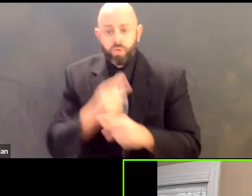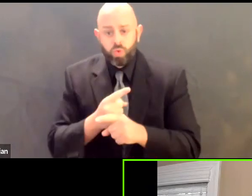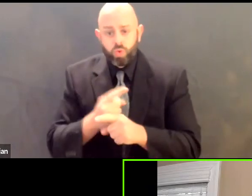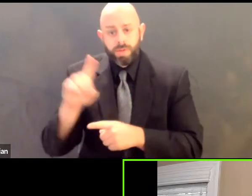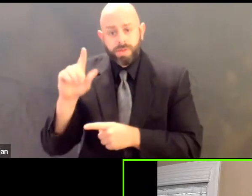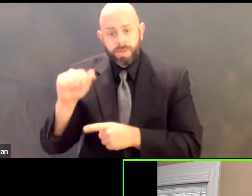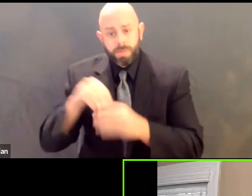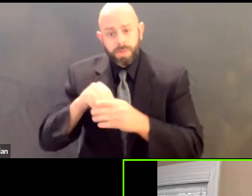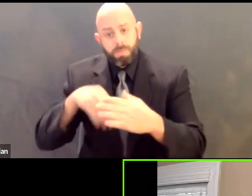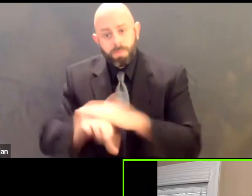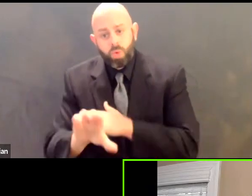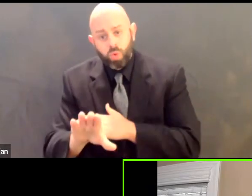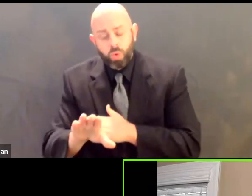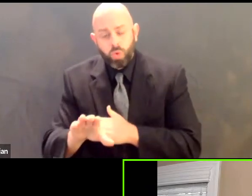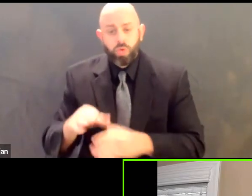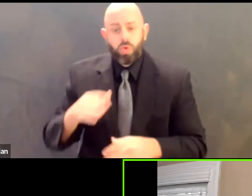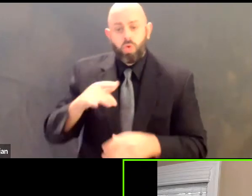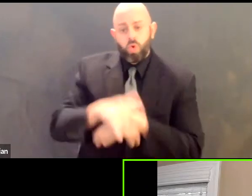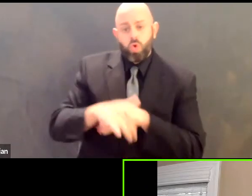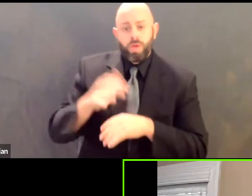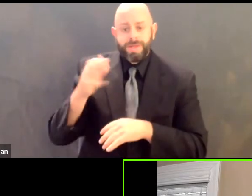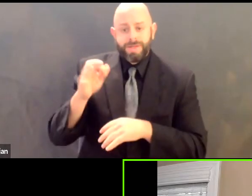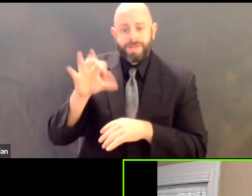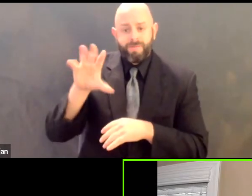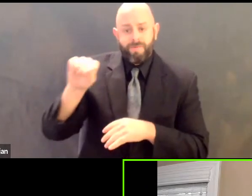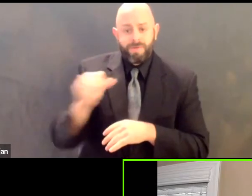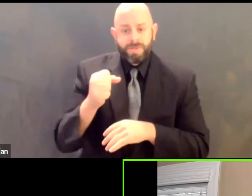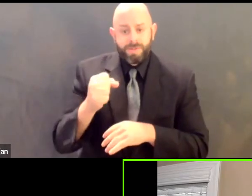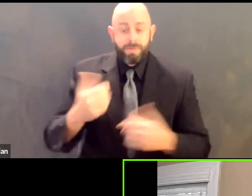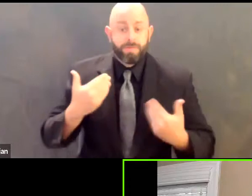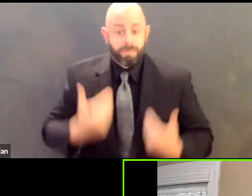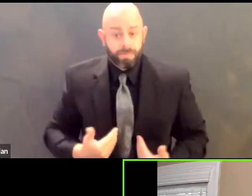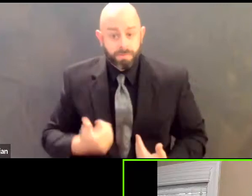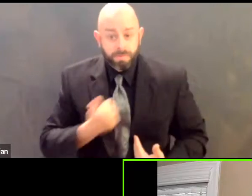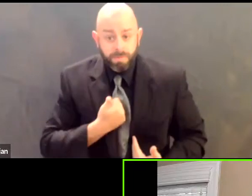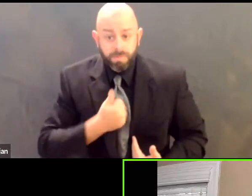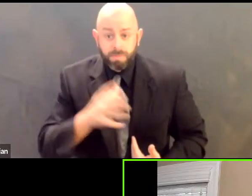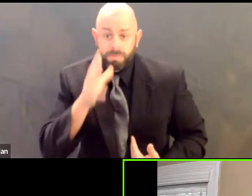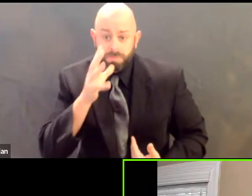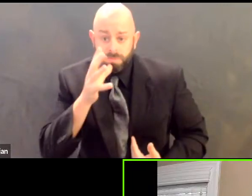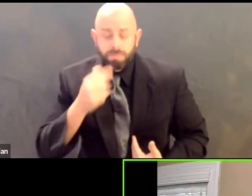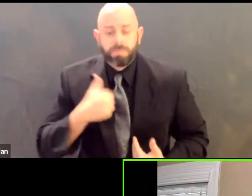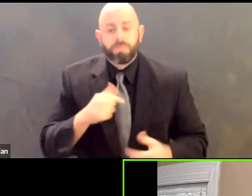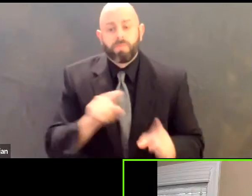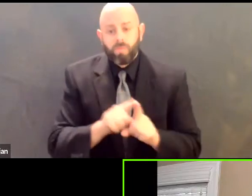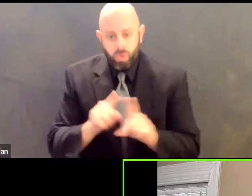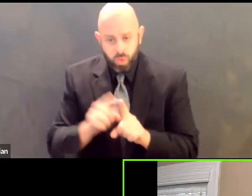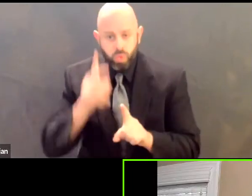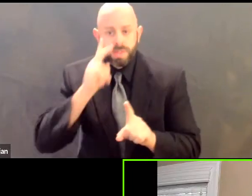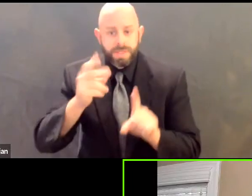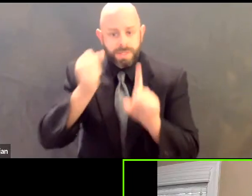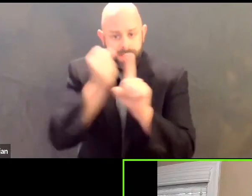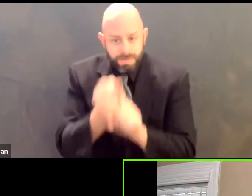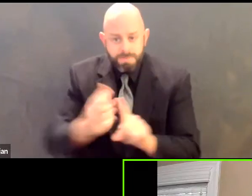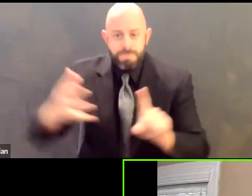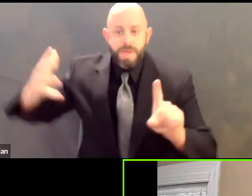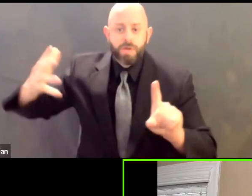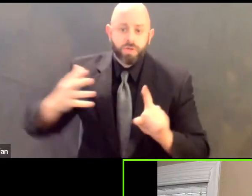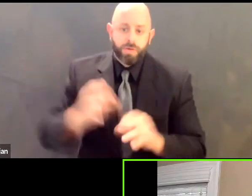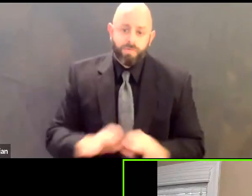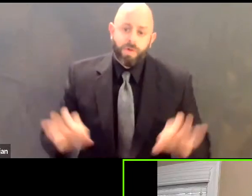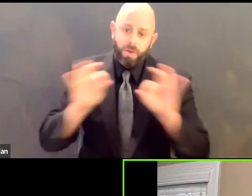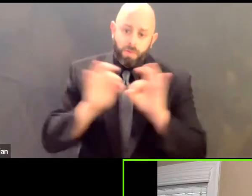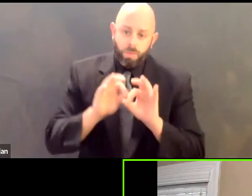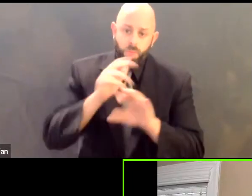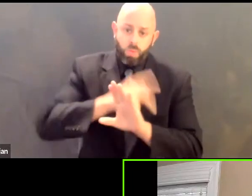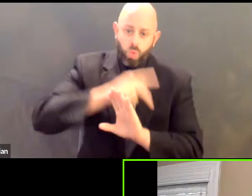early 1950s. As a mother myself, I also have witnessed the expansion of valuable programs and services